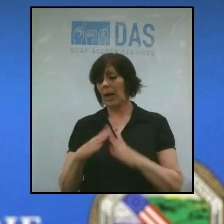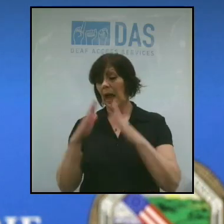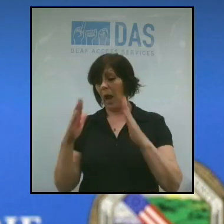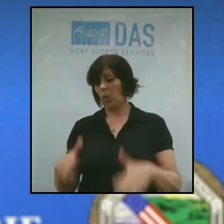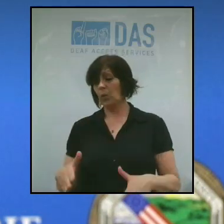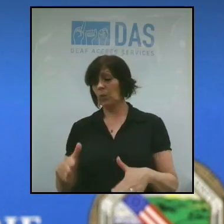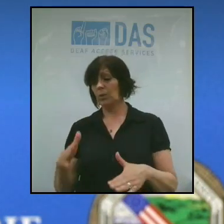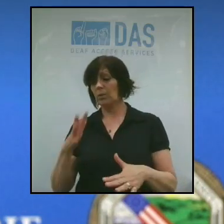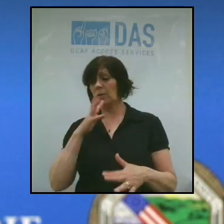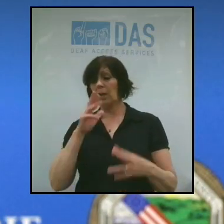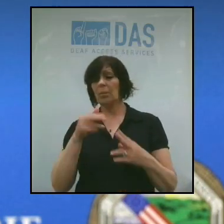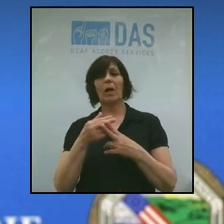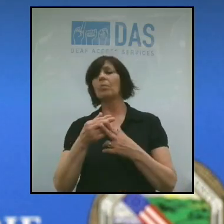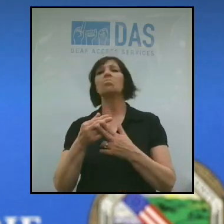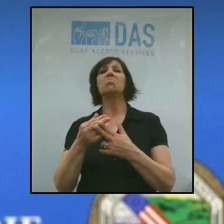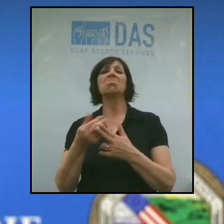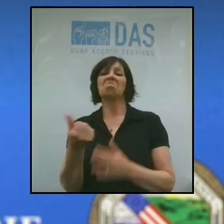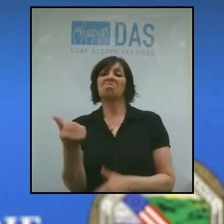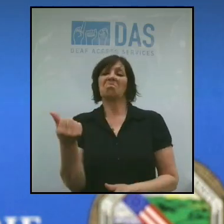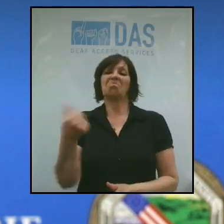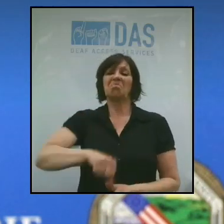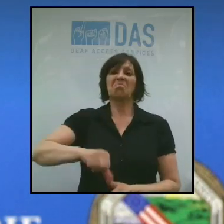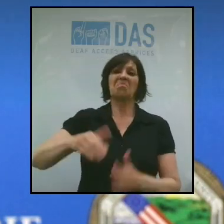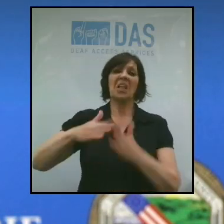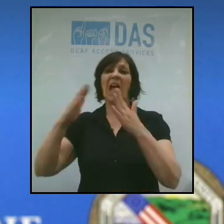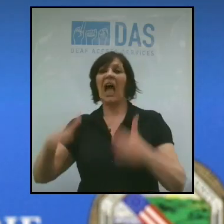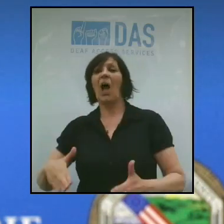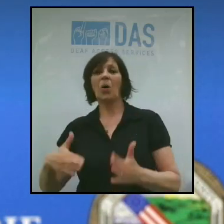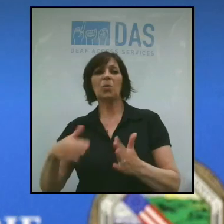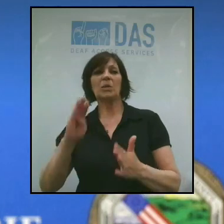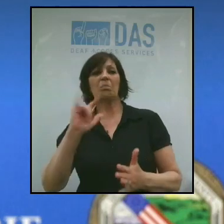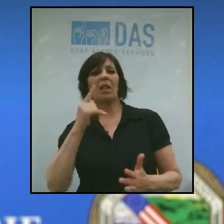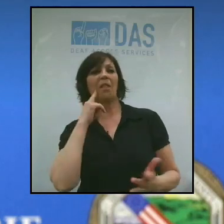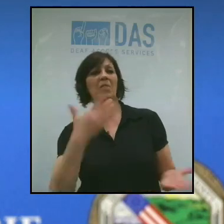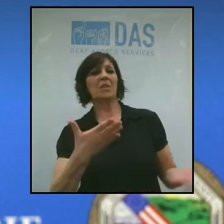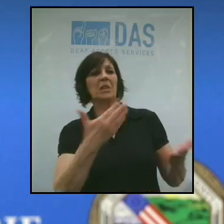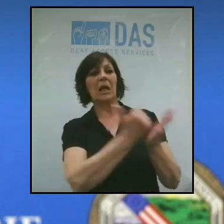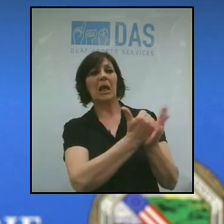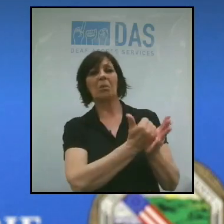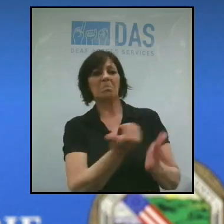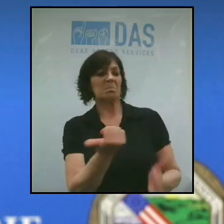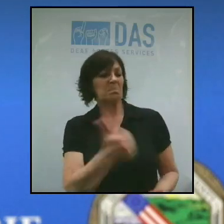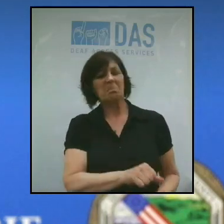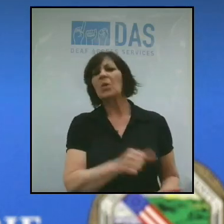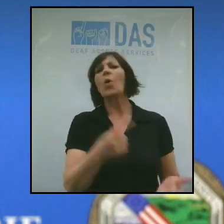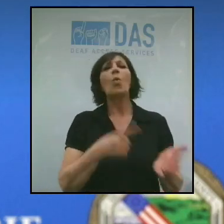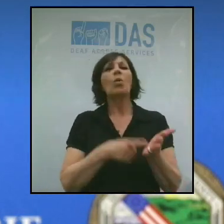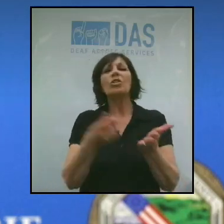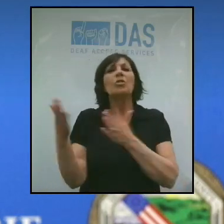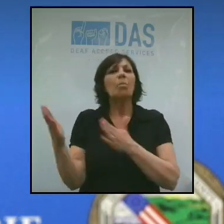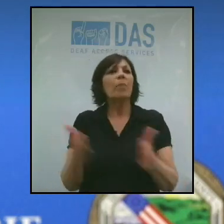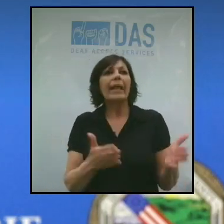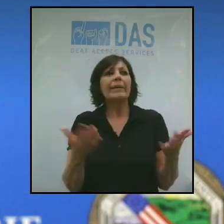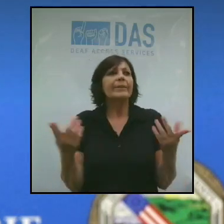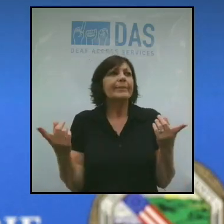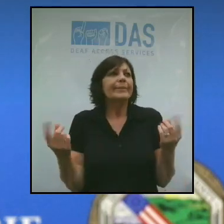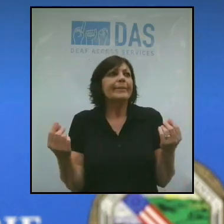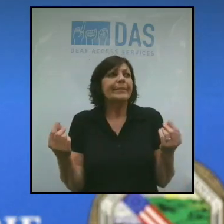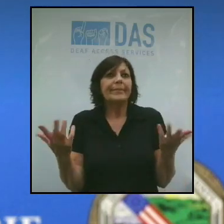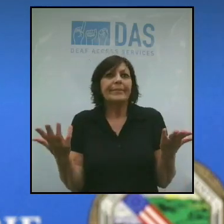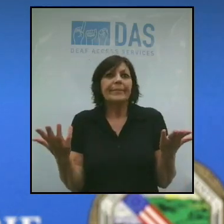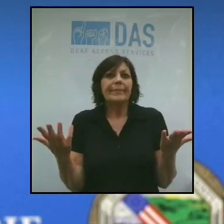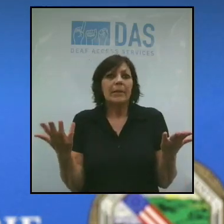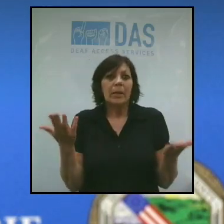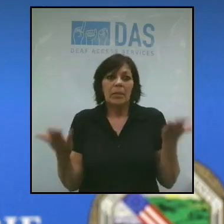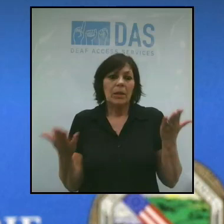about potentially vetoing the House's bill. If that happens, what's your thoughts on a contingency plan for county governments that might be looking at the